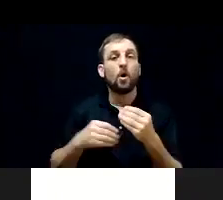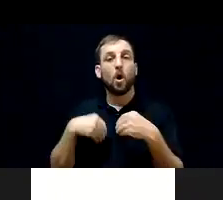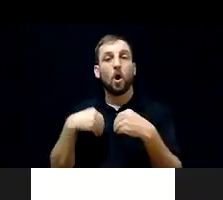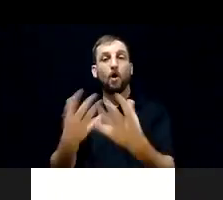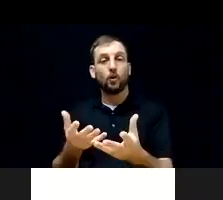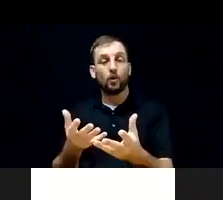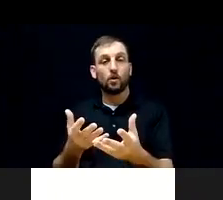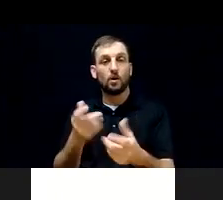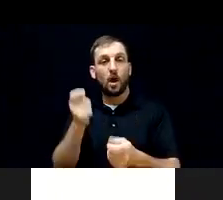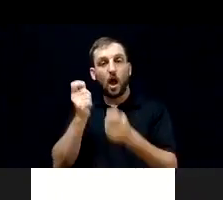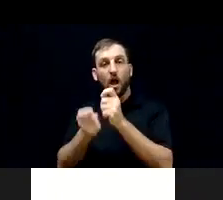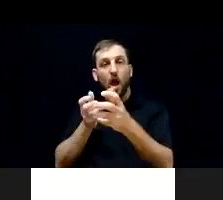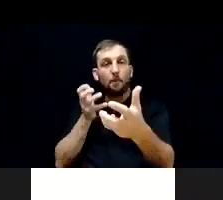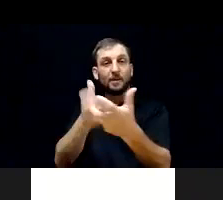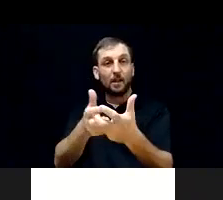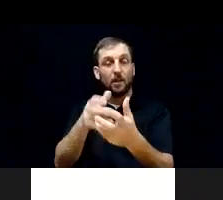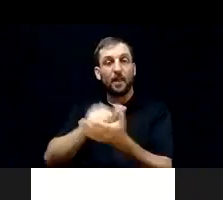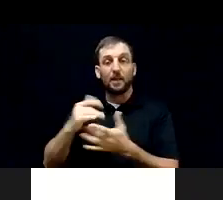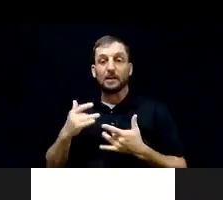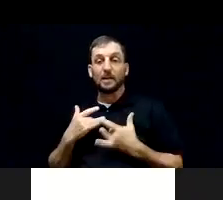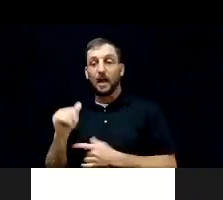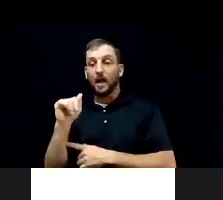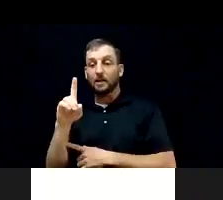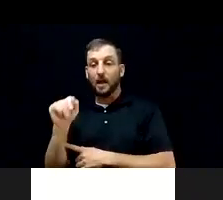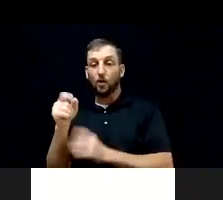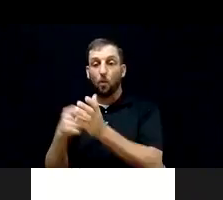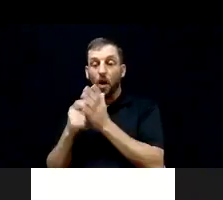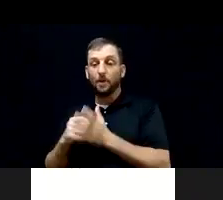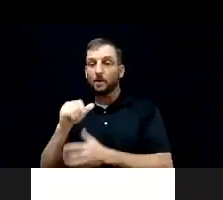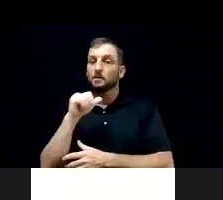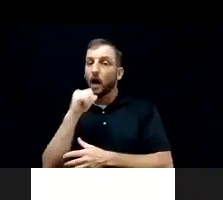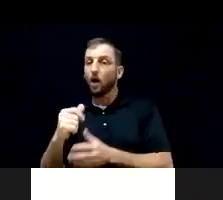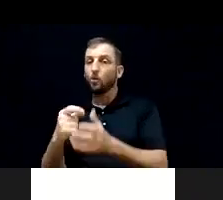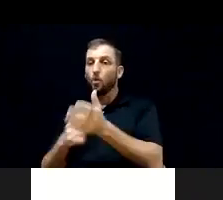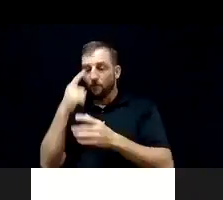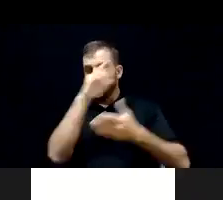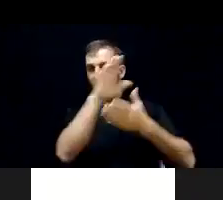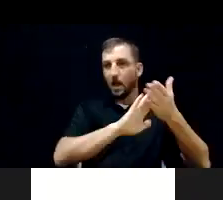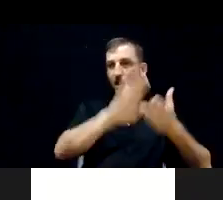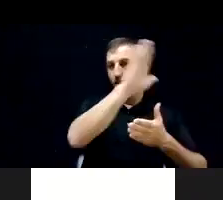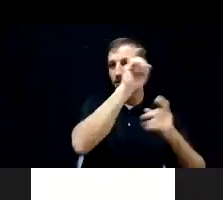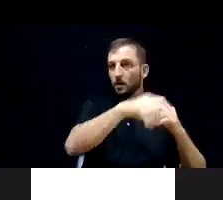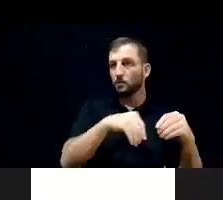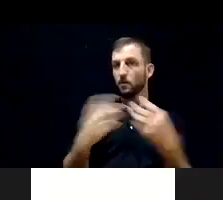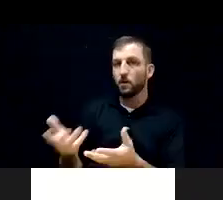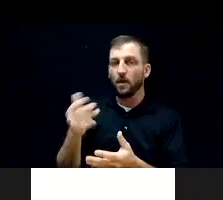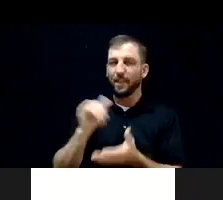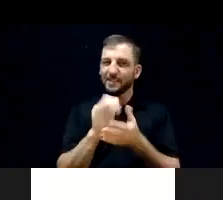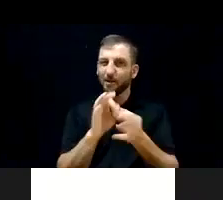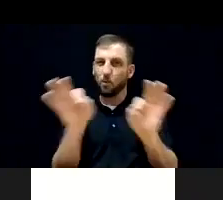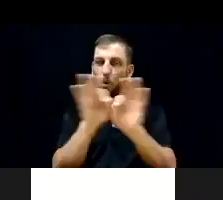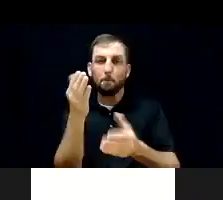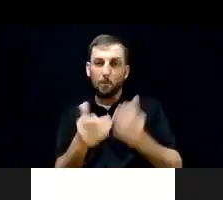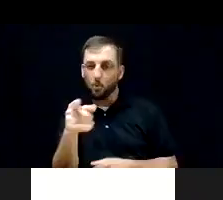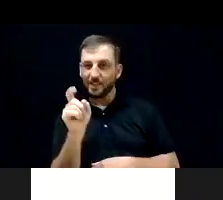don't require a college to do. And I think that's important to understand. Maybe you needed some special